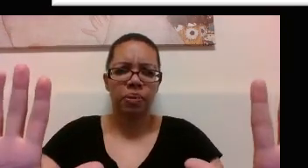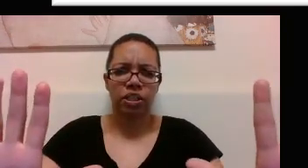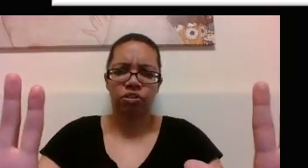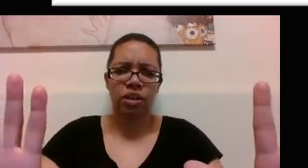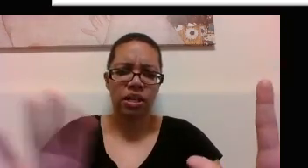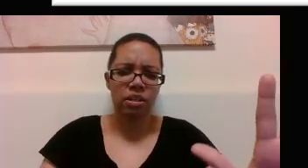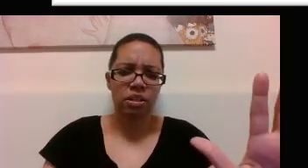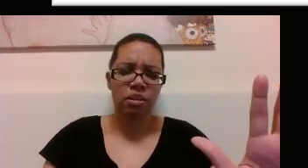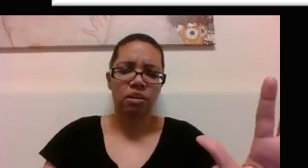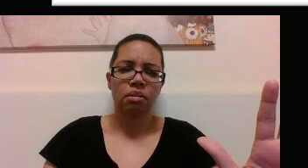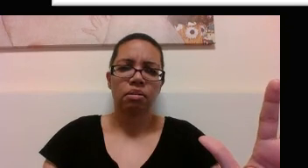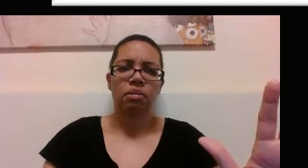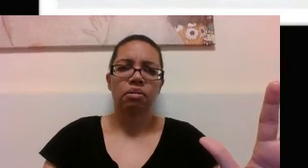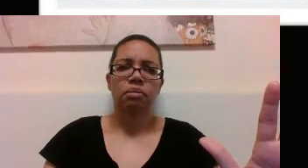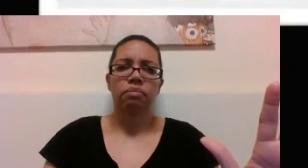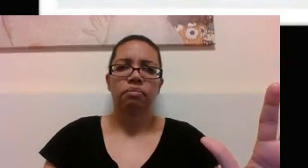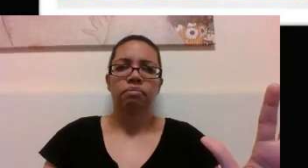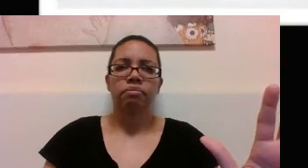his super strength